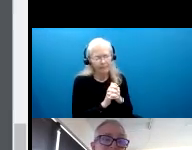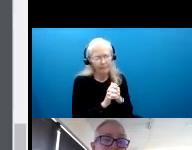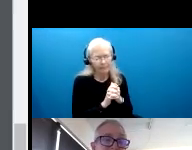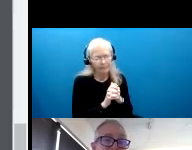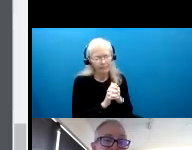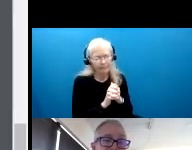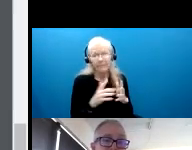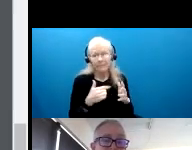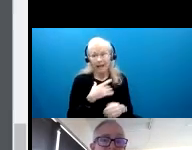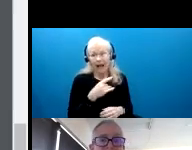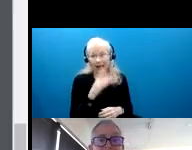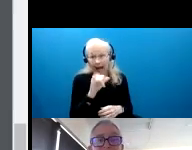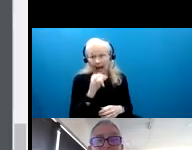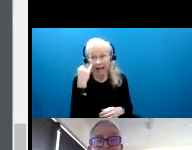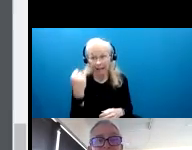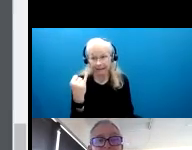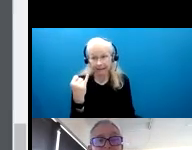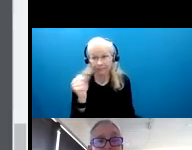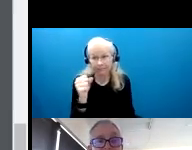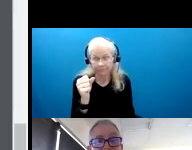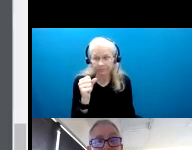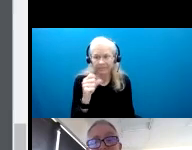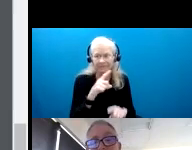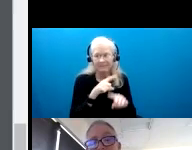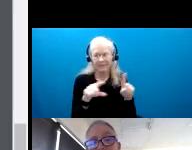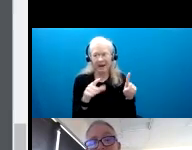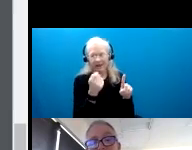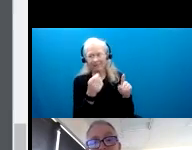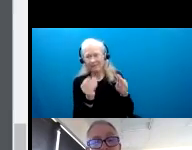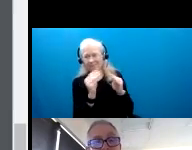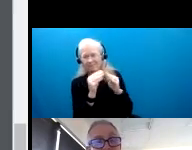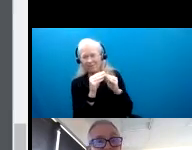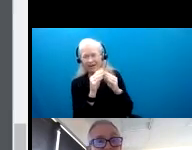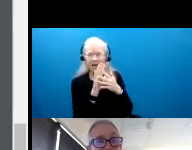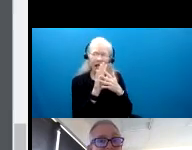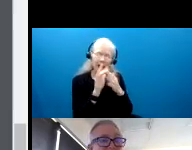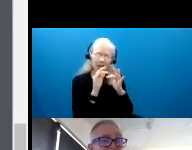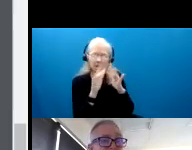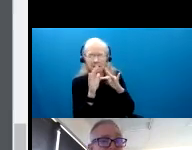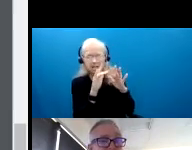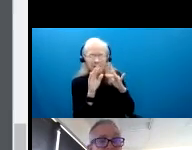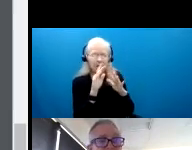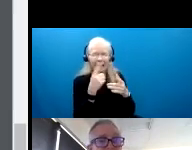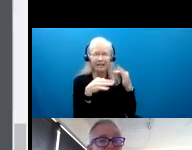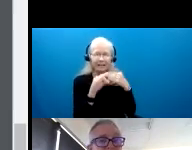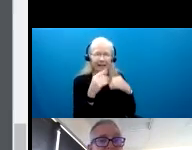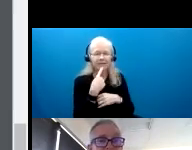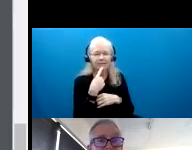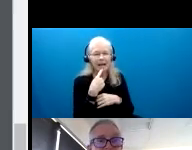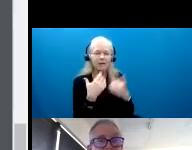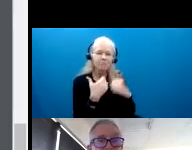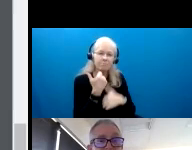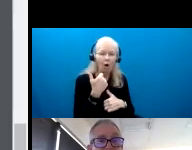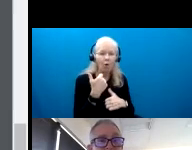I like the idea. I just think it's a little more nuanced than basically saying most residential uses as a type 1 rather than a type 2. I